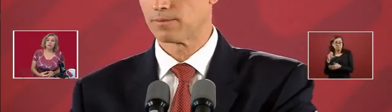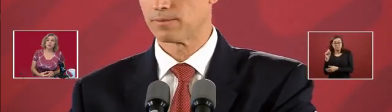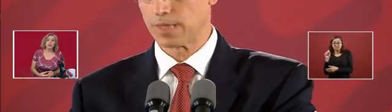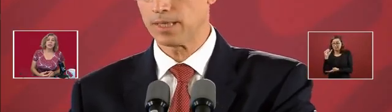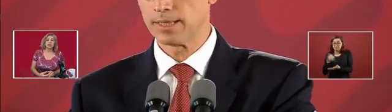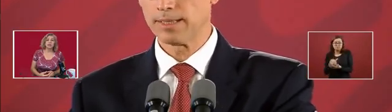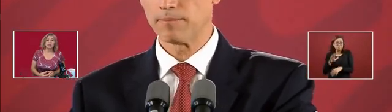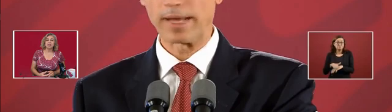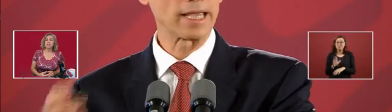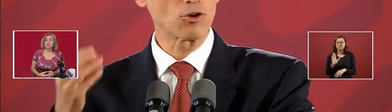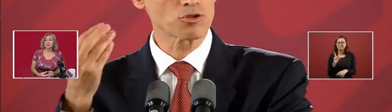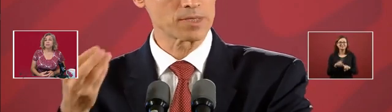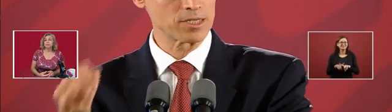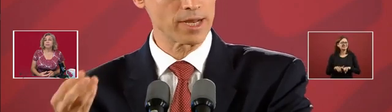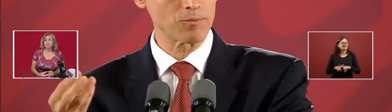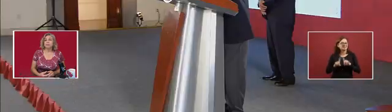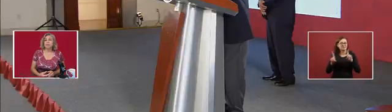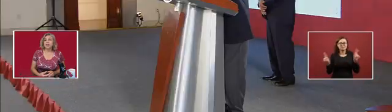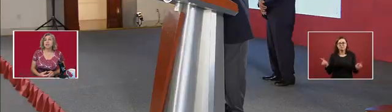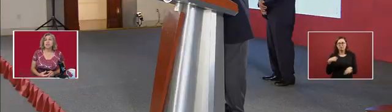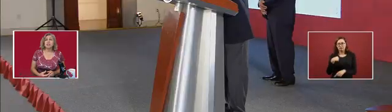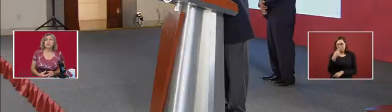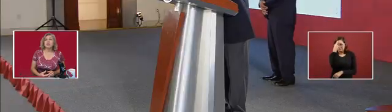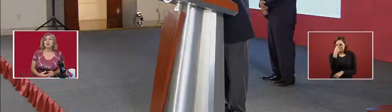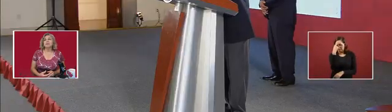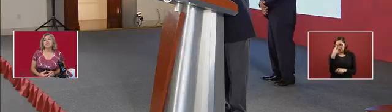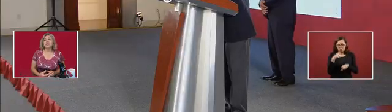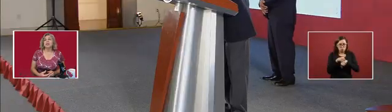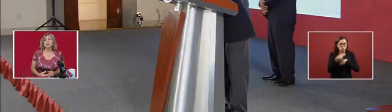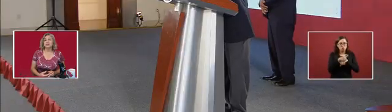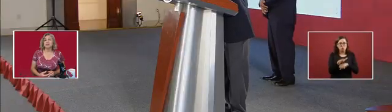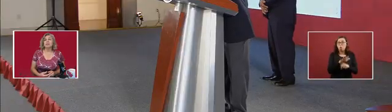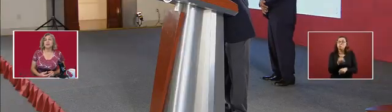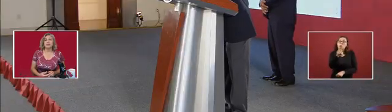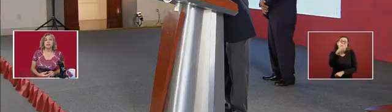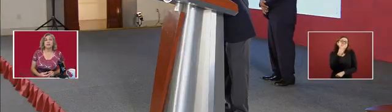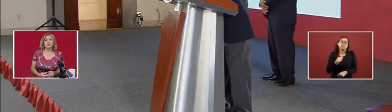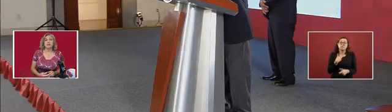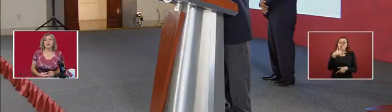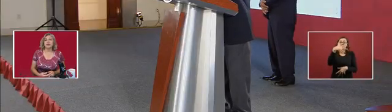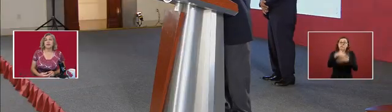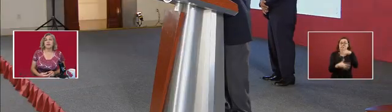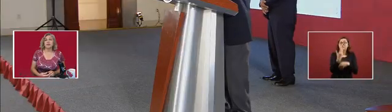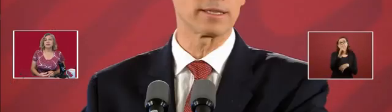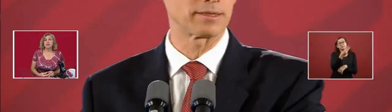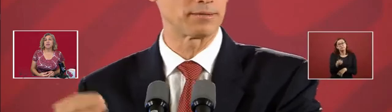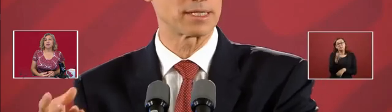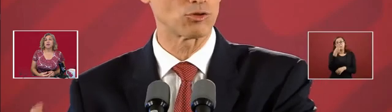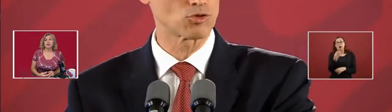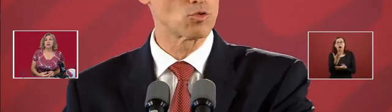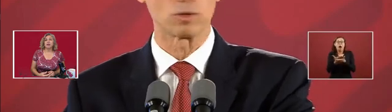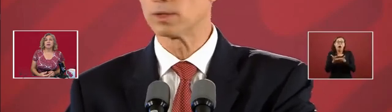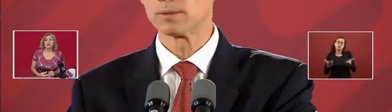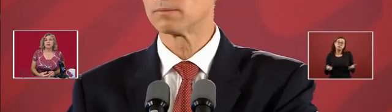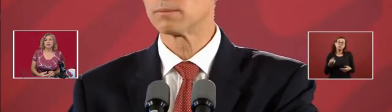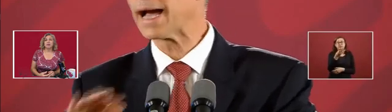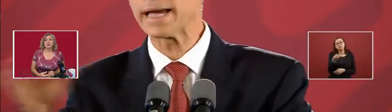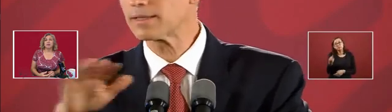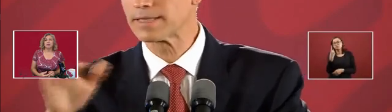say absolute numbers because if I said 15,000 people, then the number would be very strong. But we need to